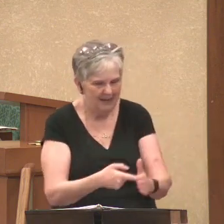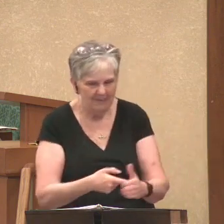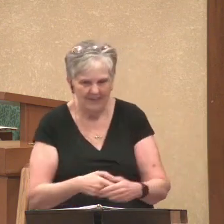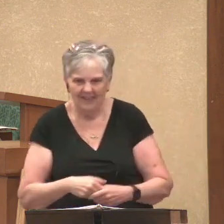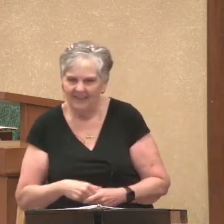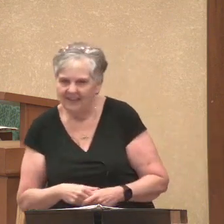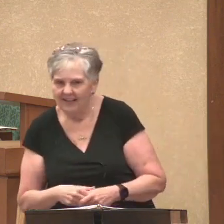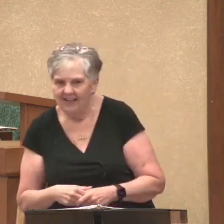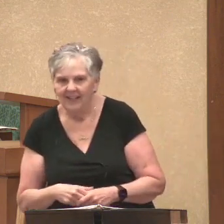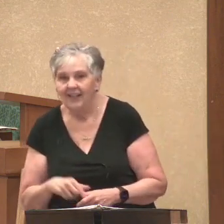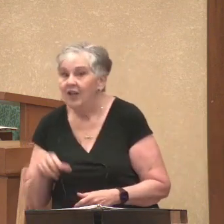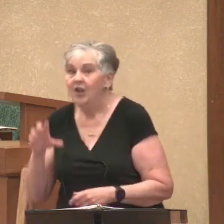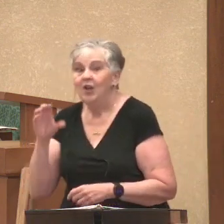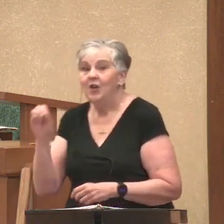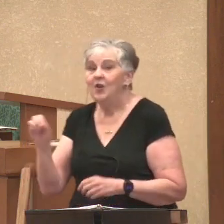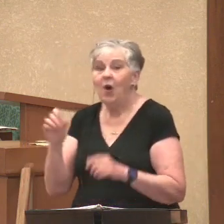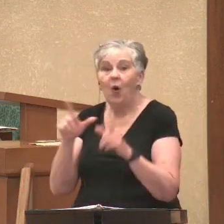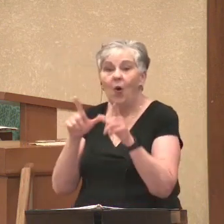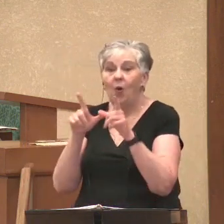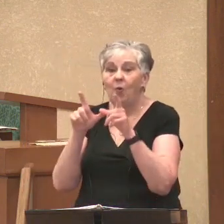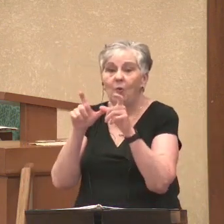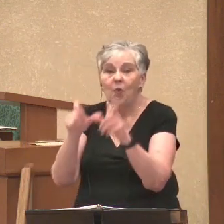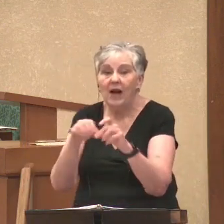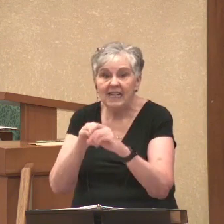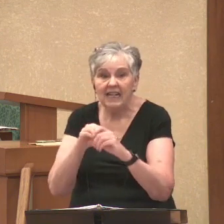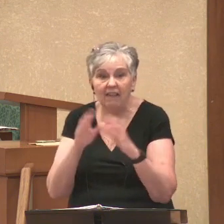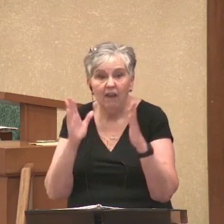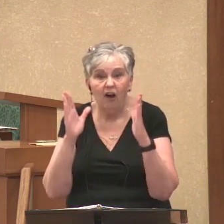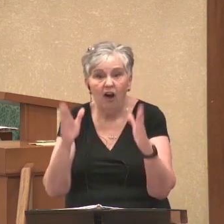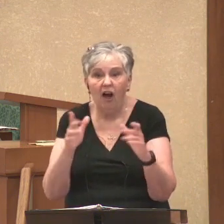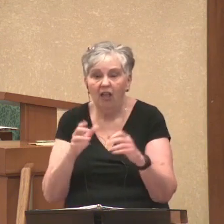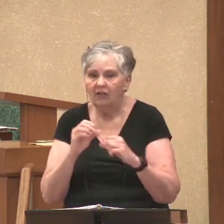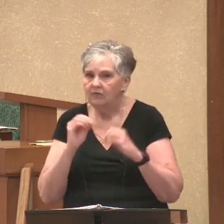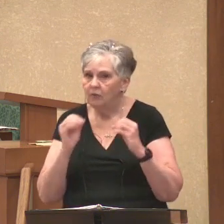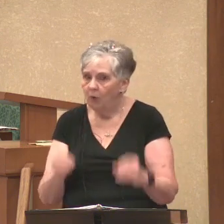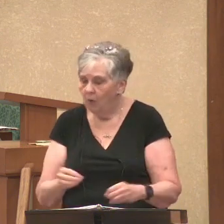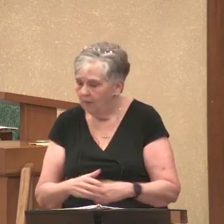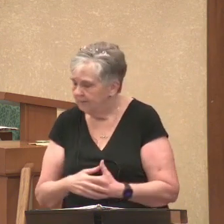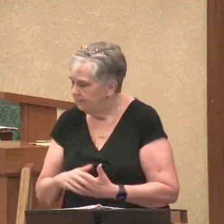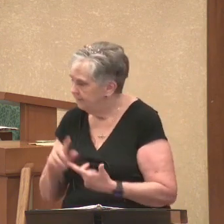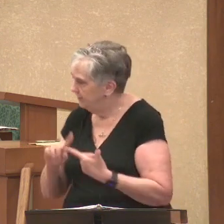No running in the halls. No running in the halls, right. What else?